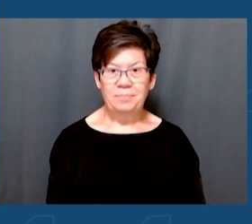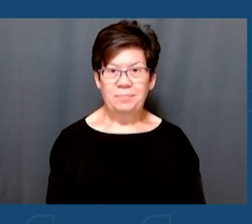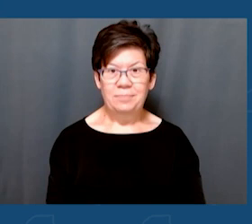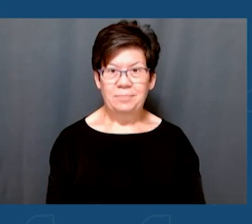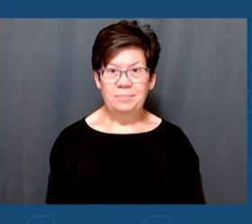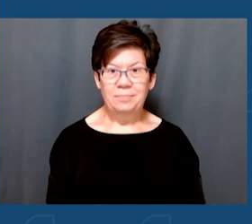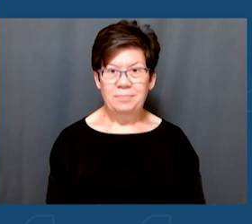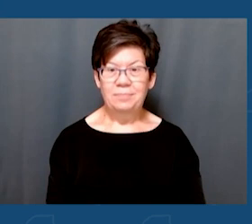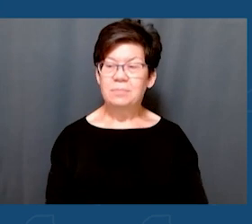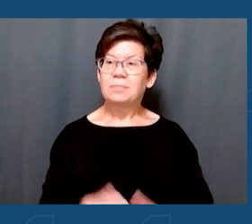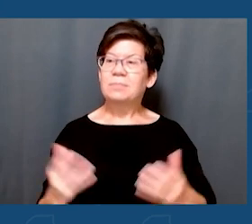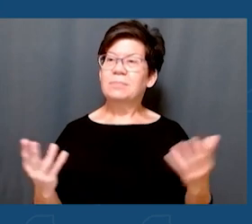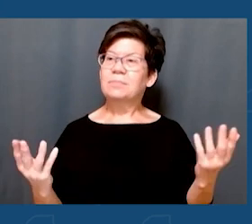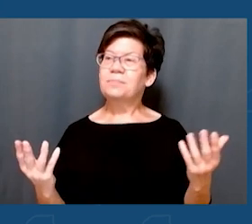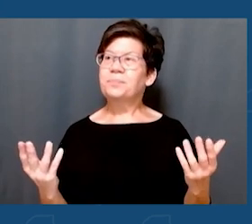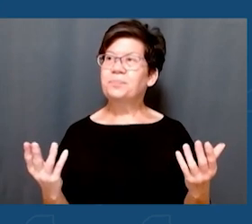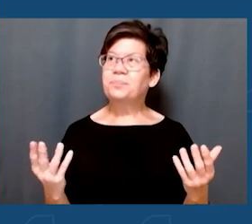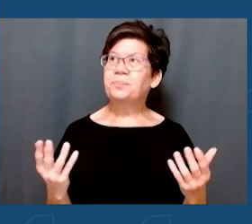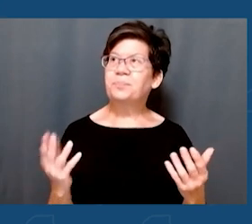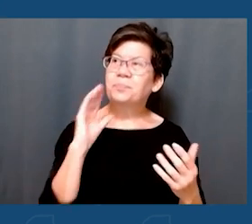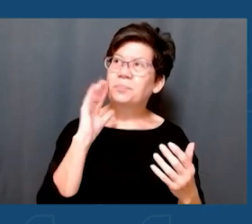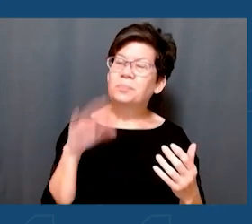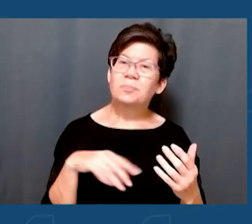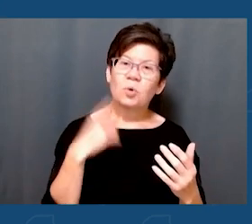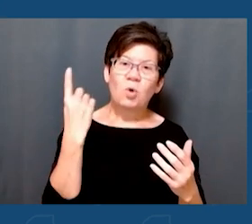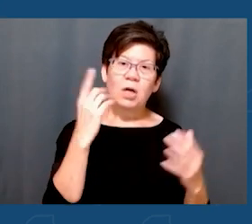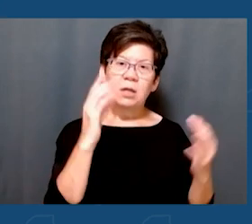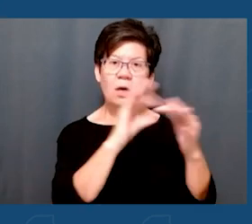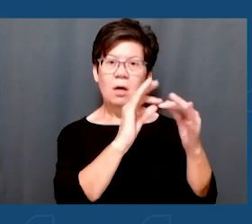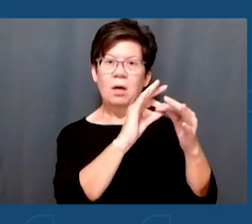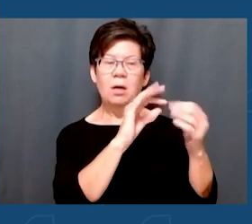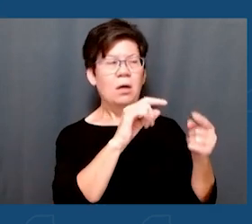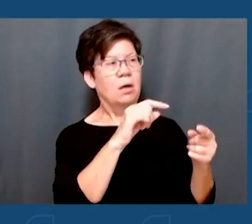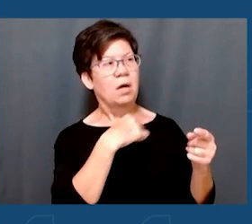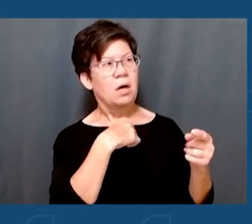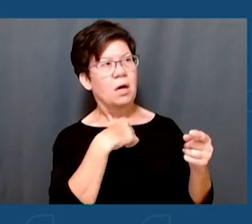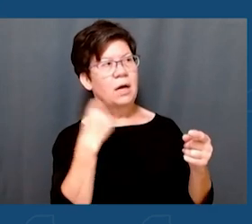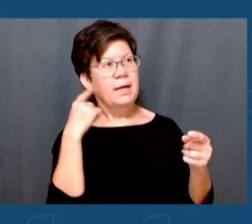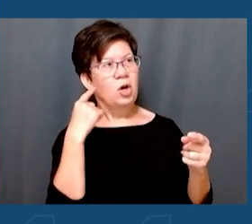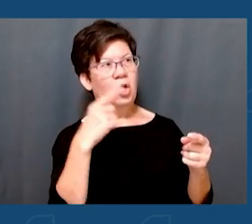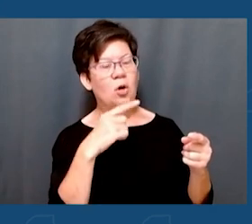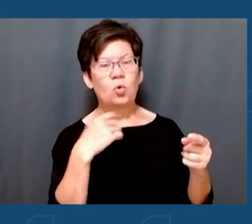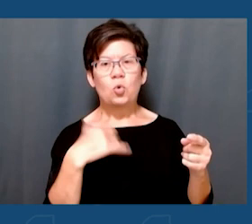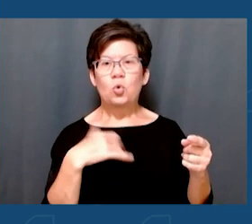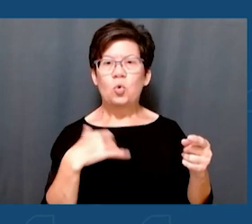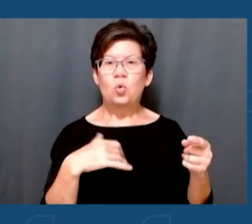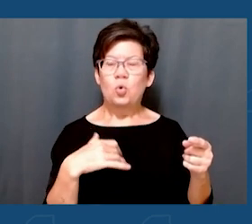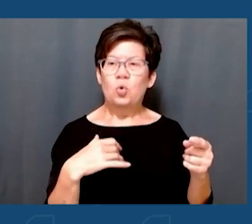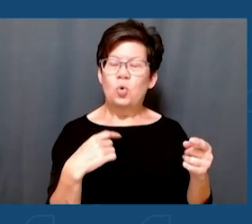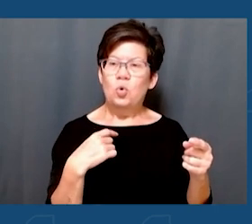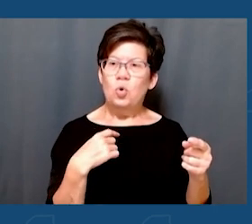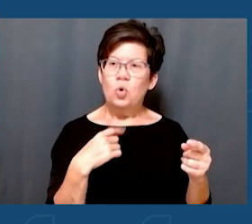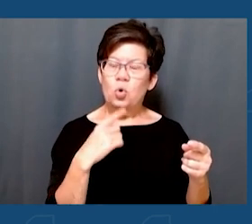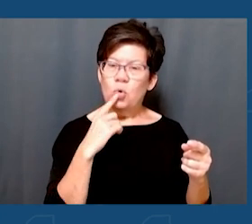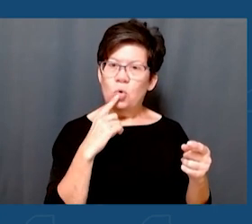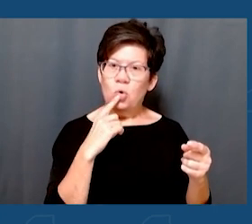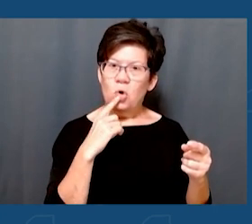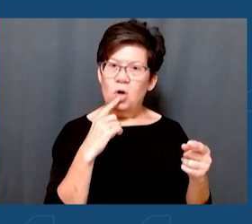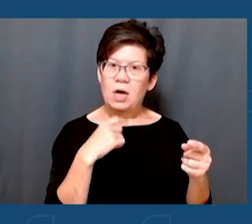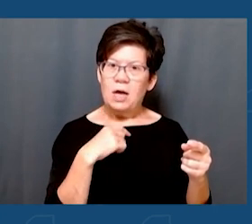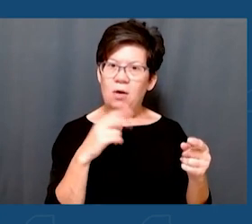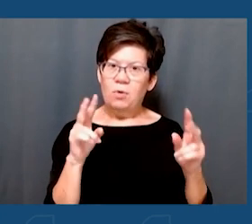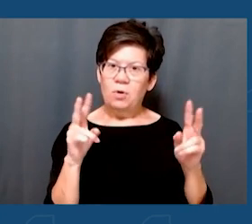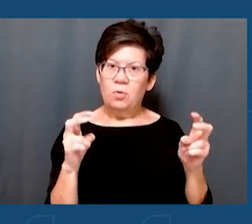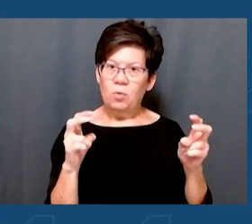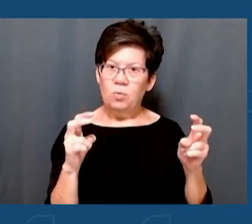You know, there's a saying that really strikes a nerve in me, and it's a quote from Marv